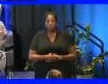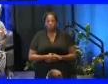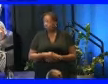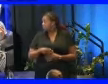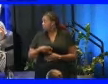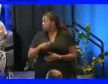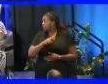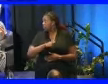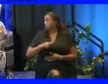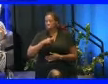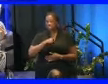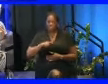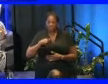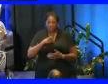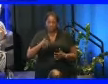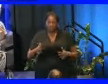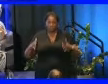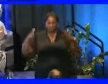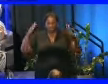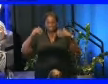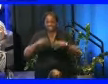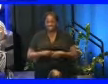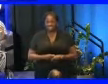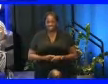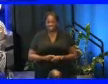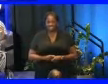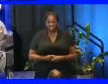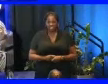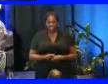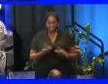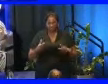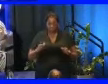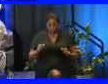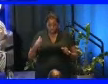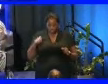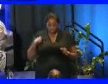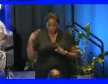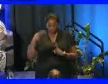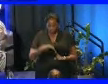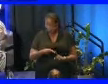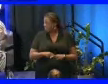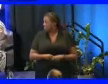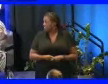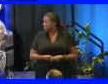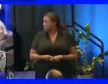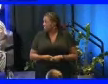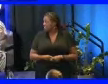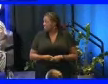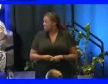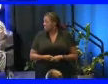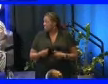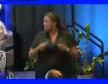Excuse me, I am nervous. My anxiety is going through the roof. So can And you I'm trying to keep it there. talk Doing about a great. little bit the